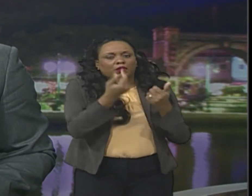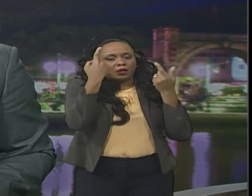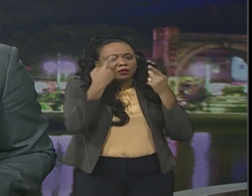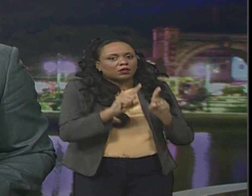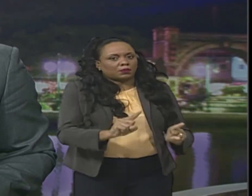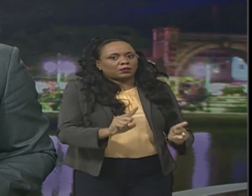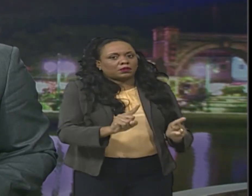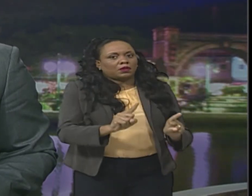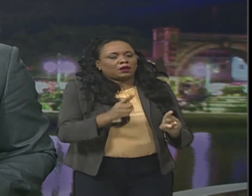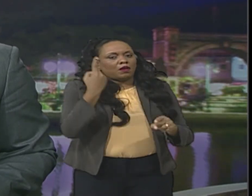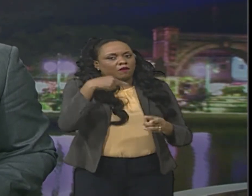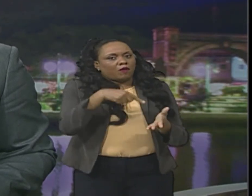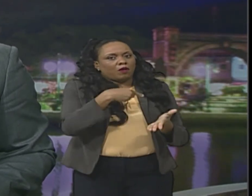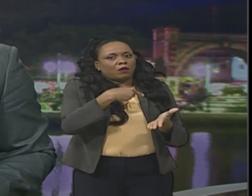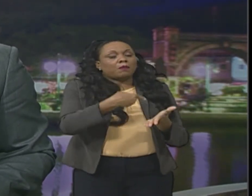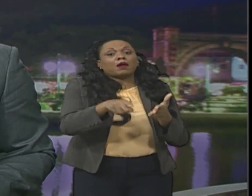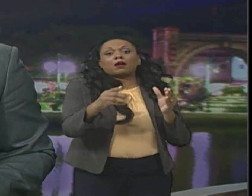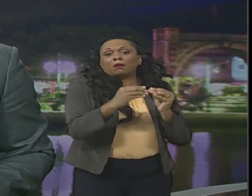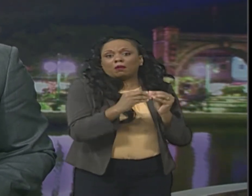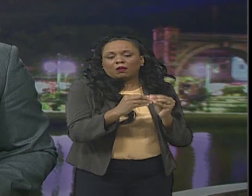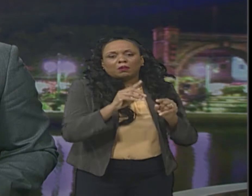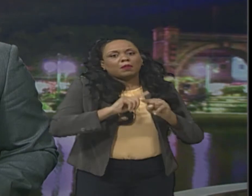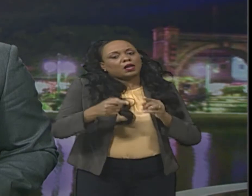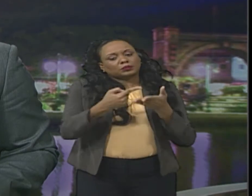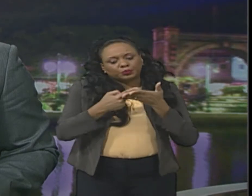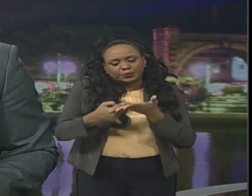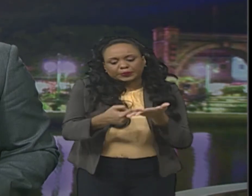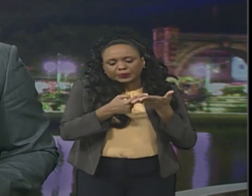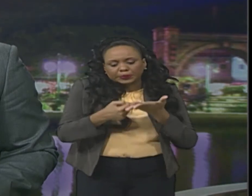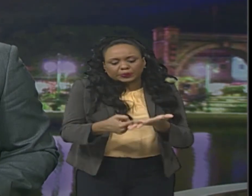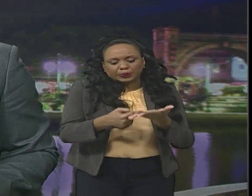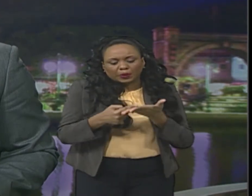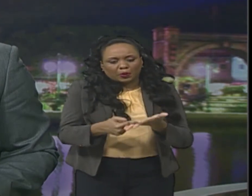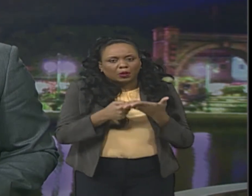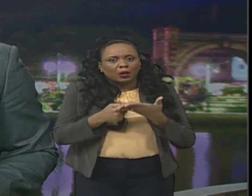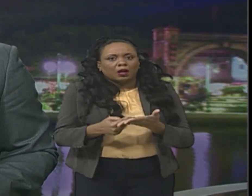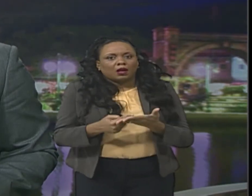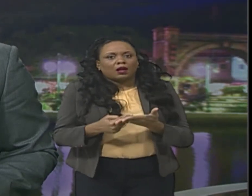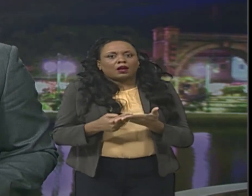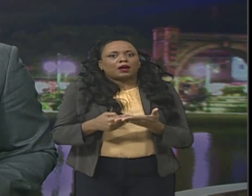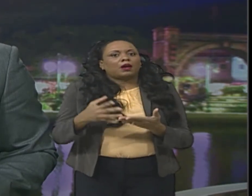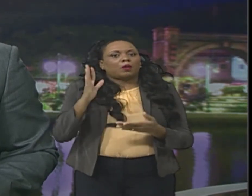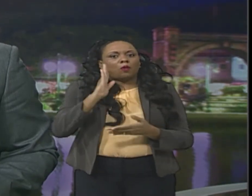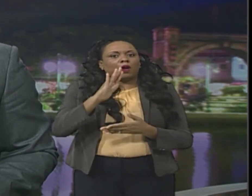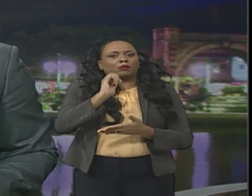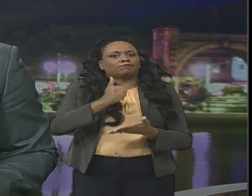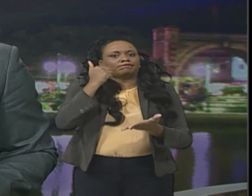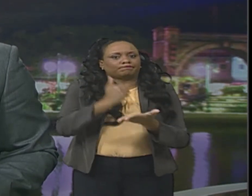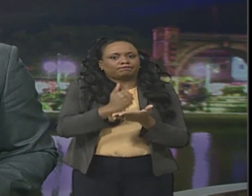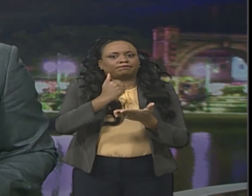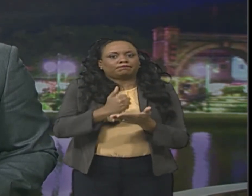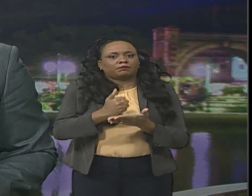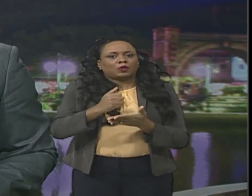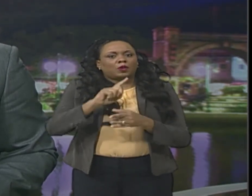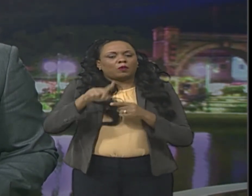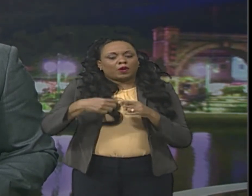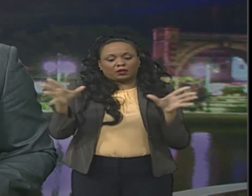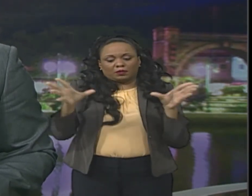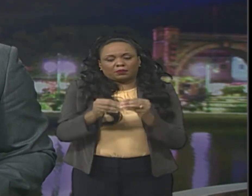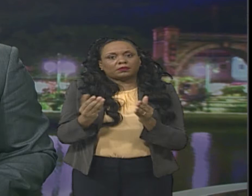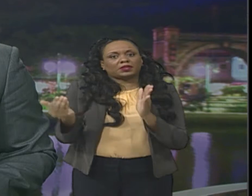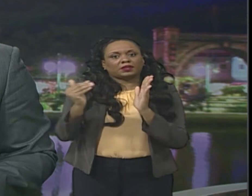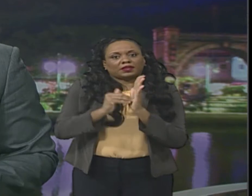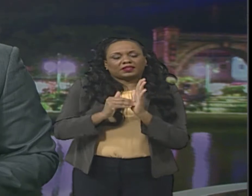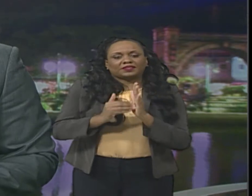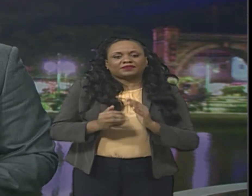a tentative agreement after marathon talks. The details of the agreement are expected to be finalized during further talks when the two